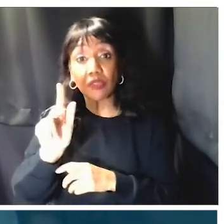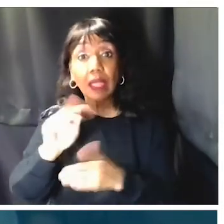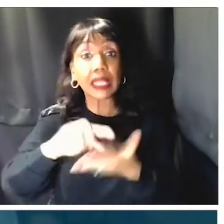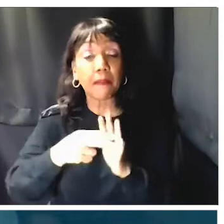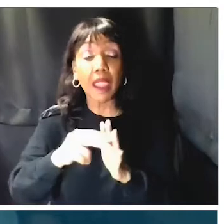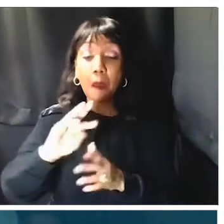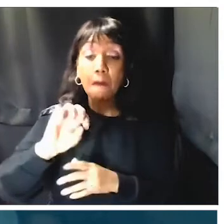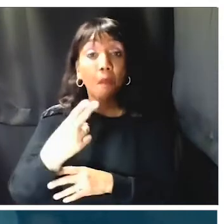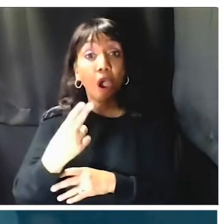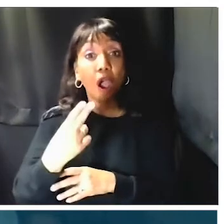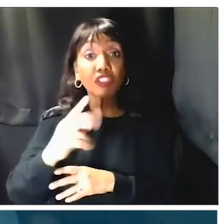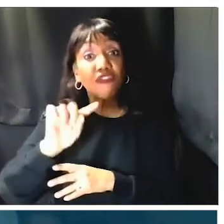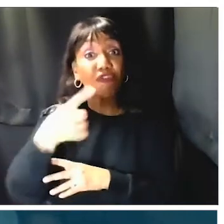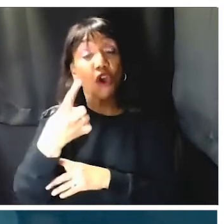1st,